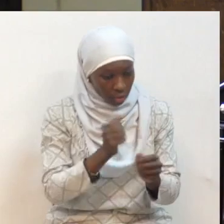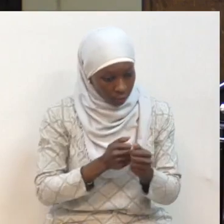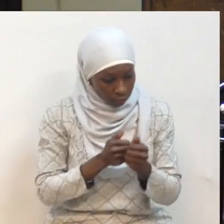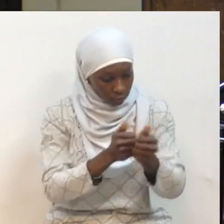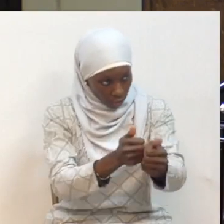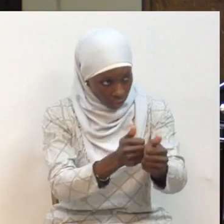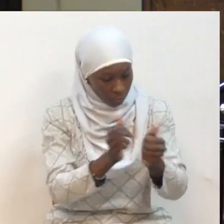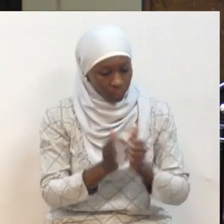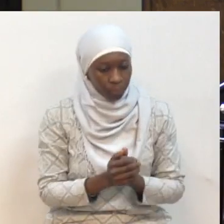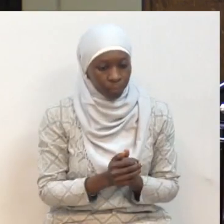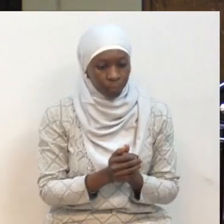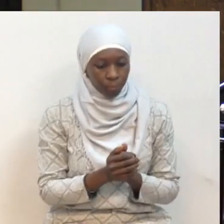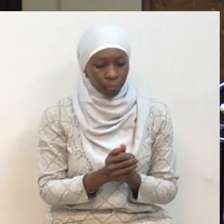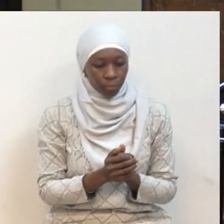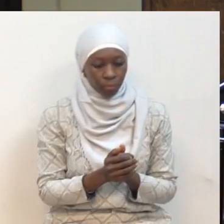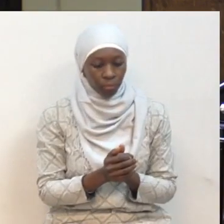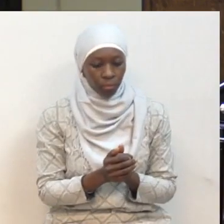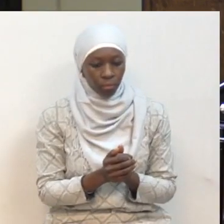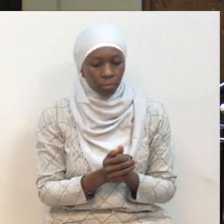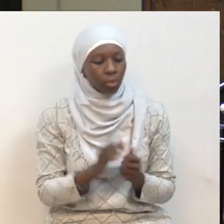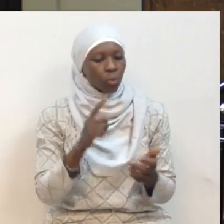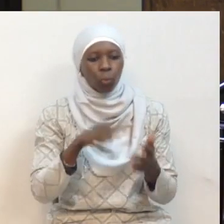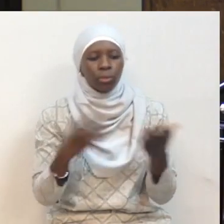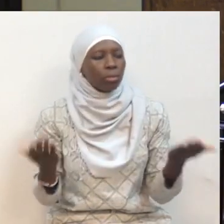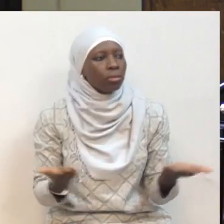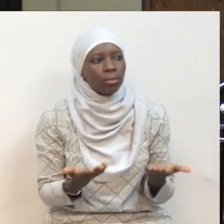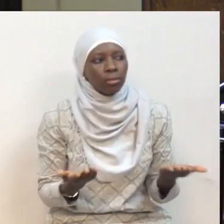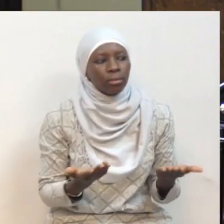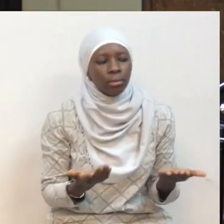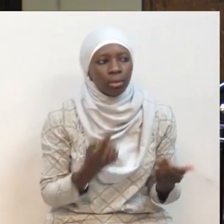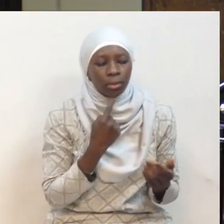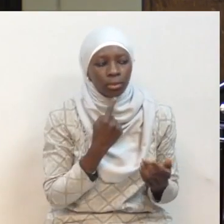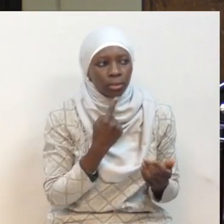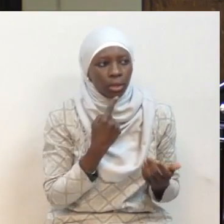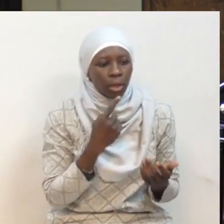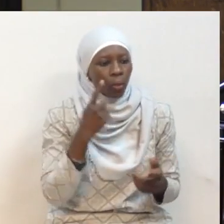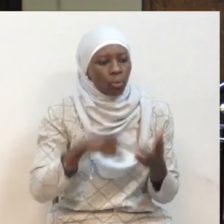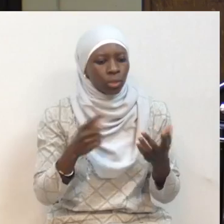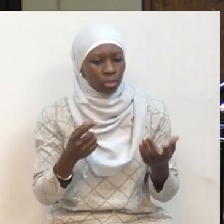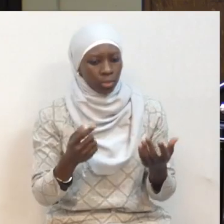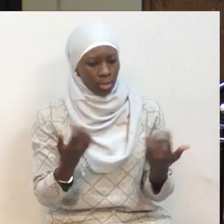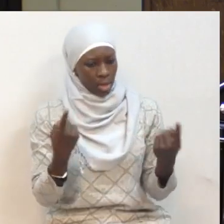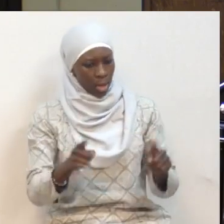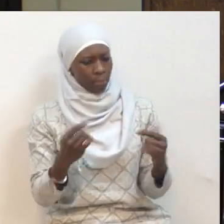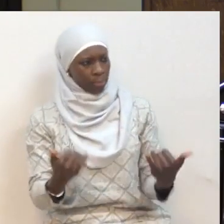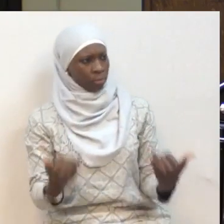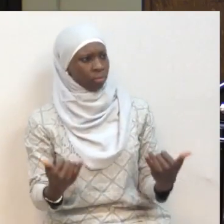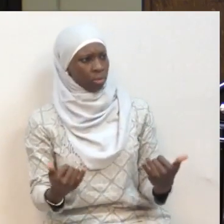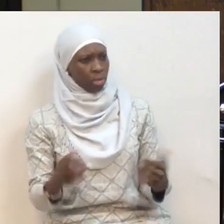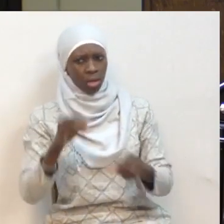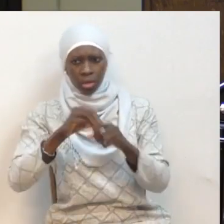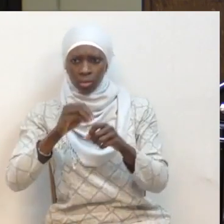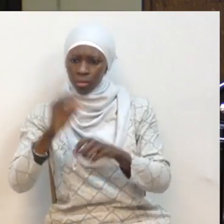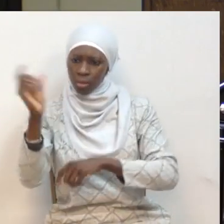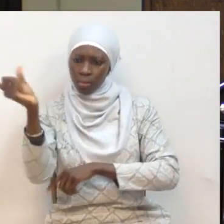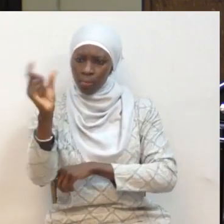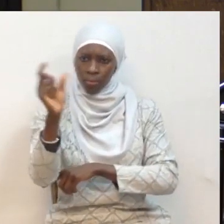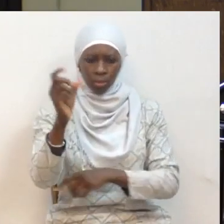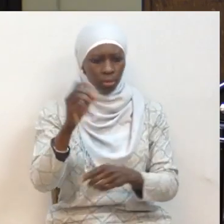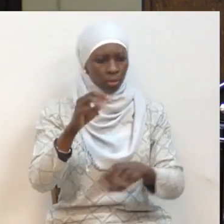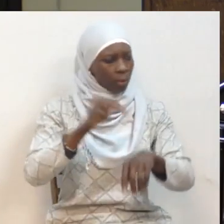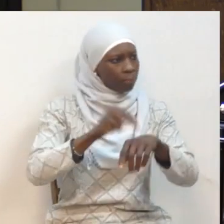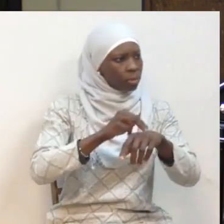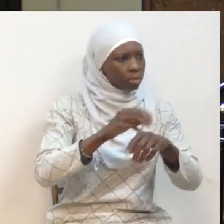to what is actually going on today in the Muslim world? is to disclose